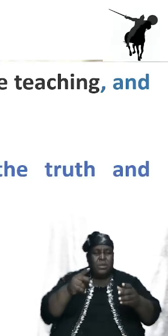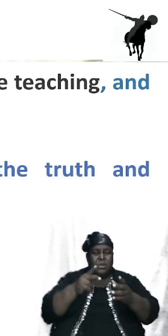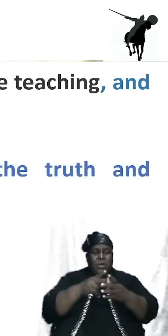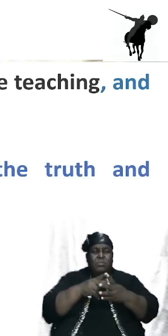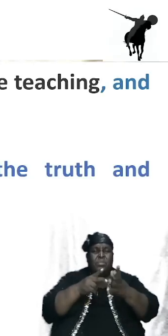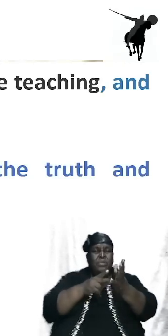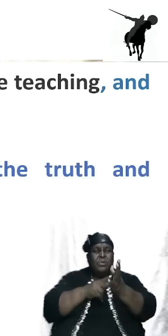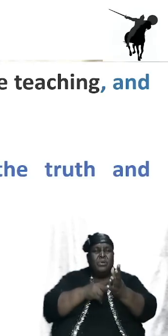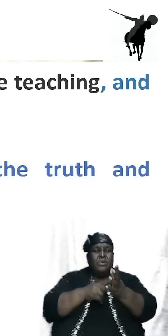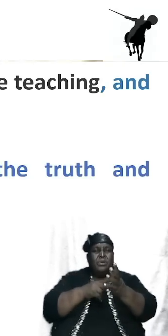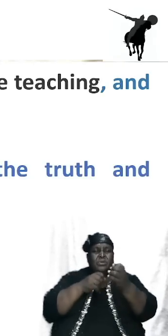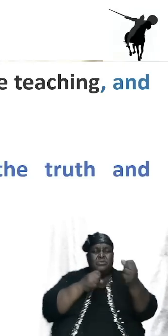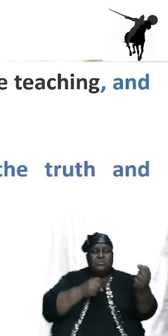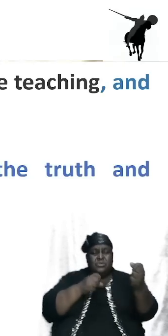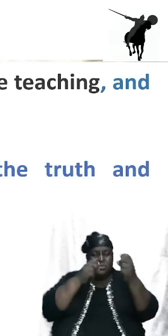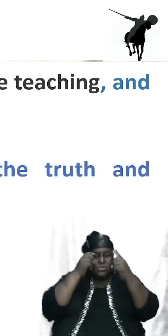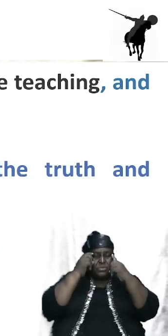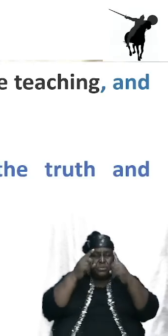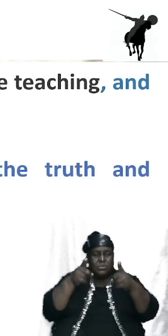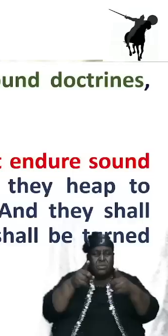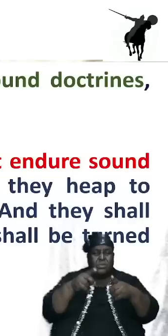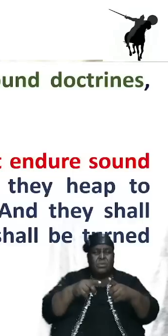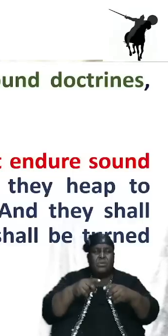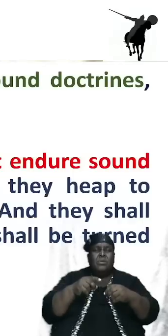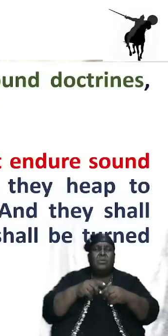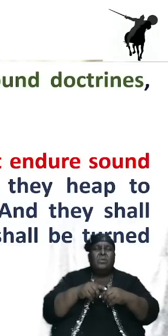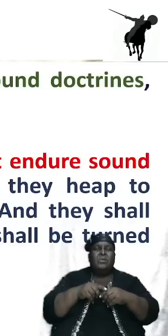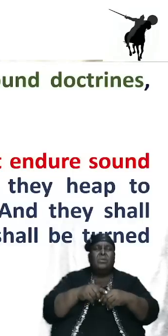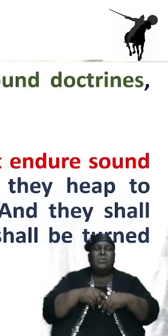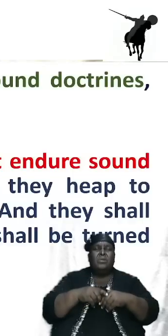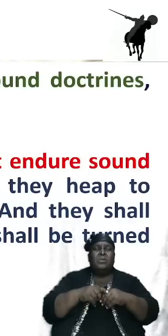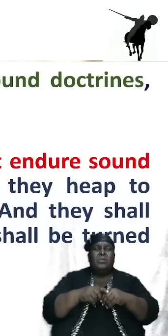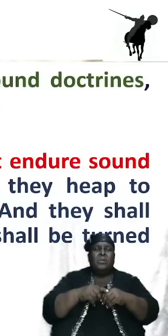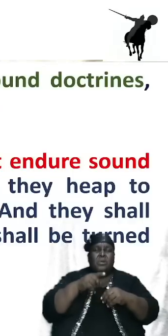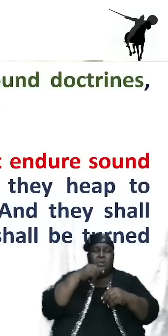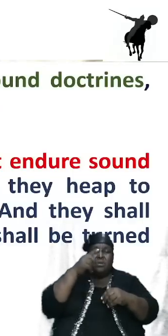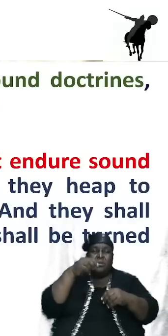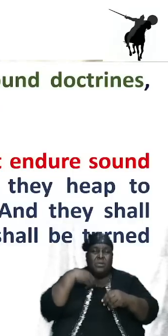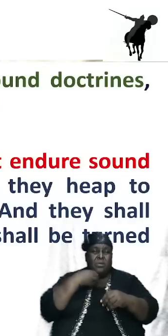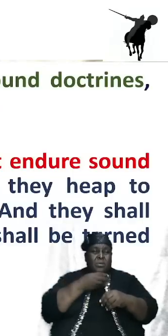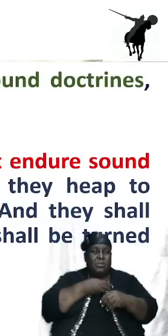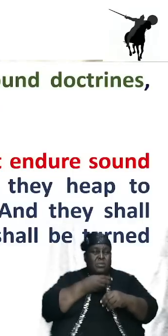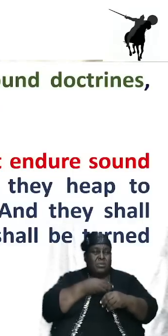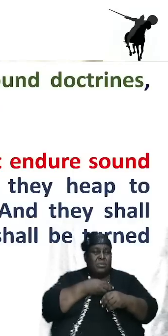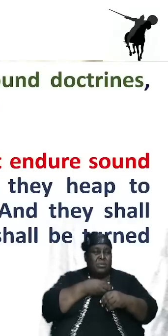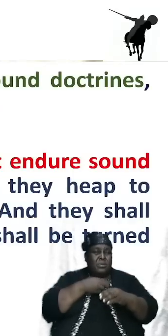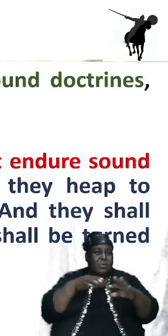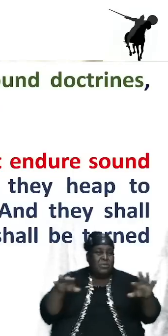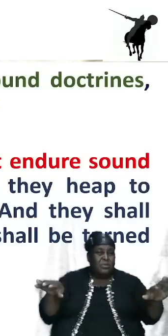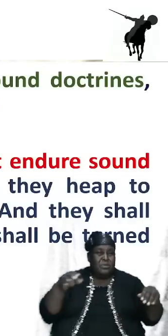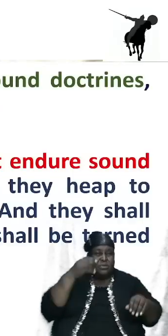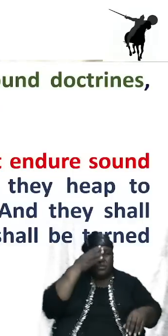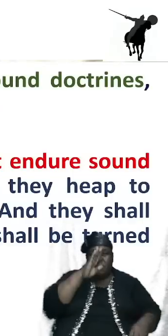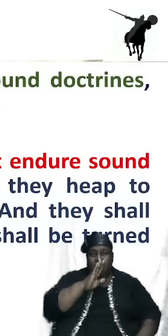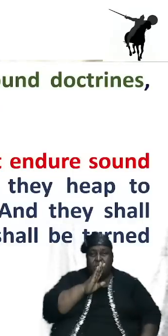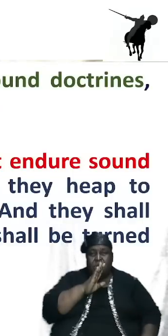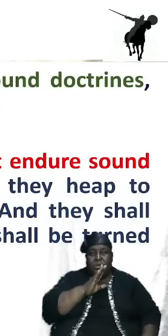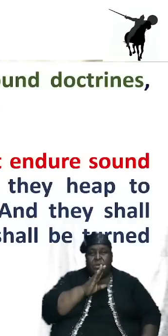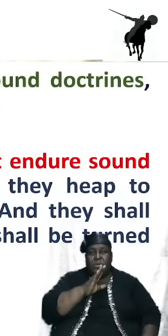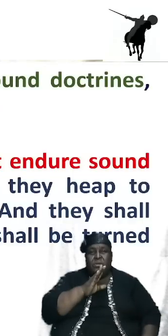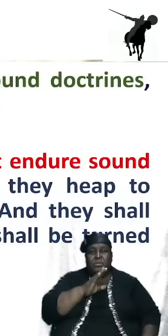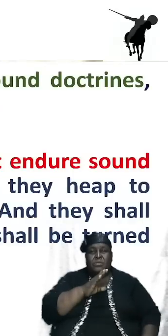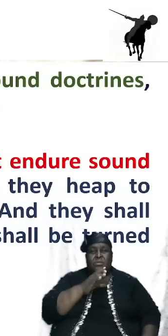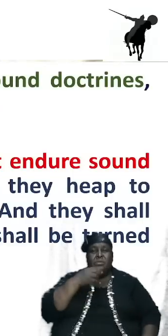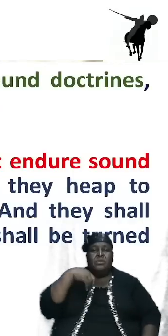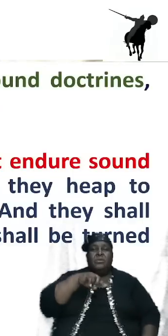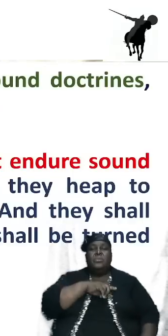our lives. Amen. So there are numerous scriptures that actually tell us that as children of God, that we